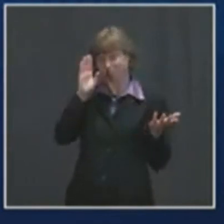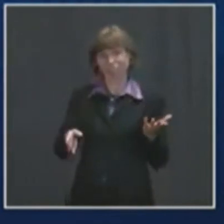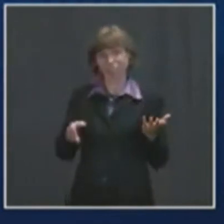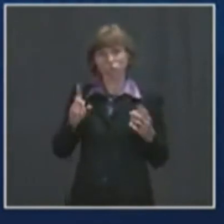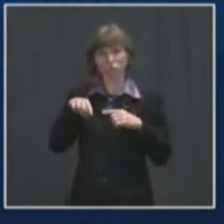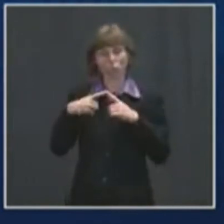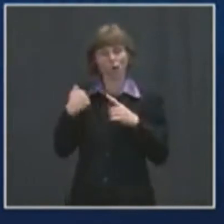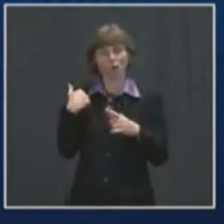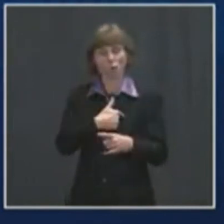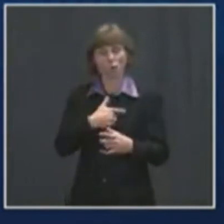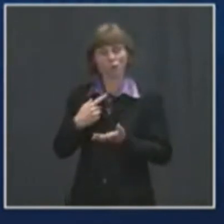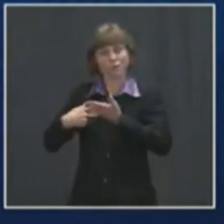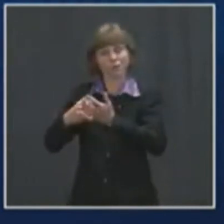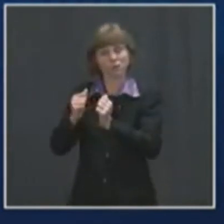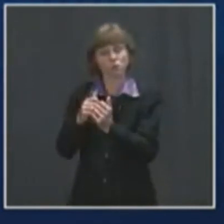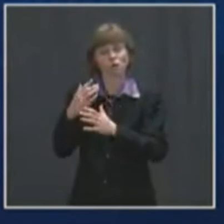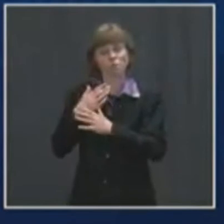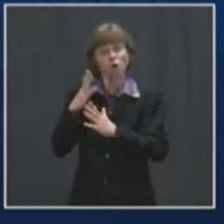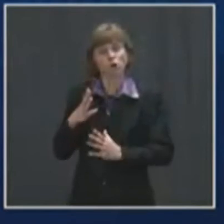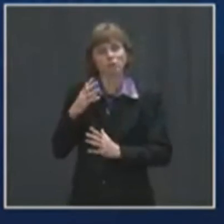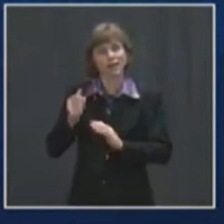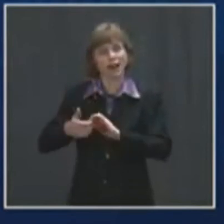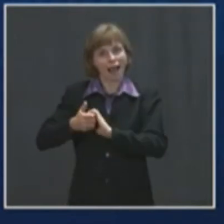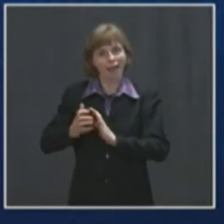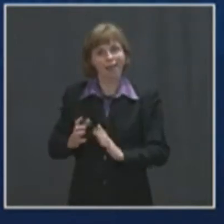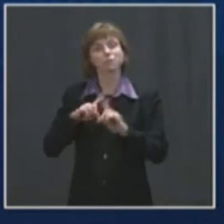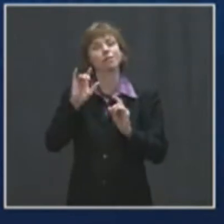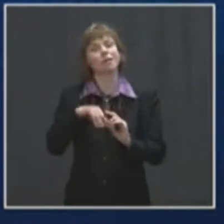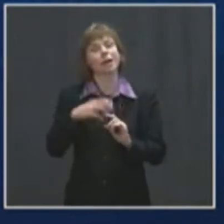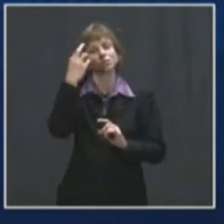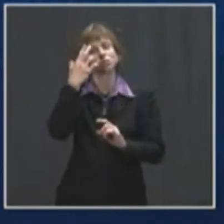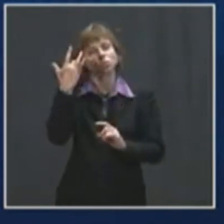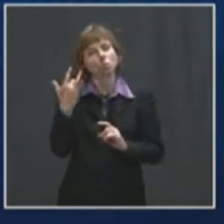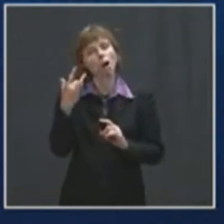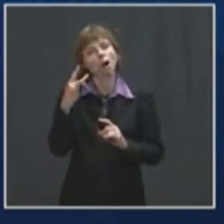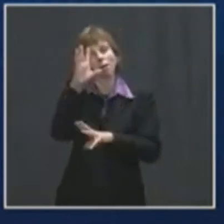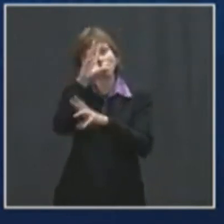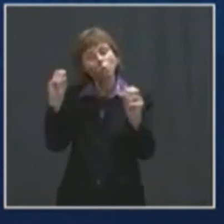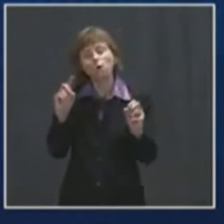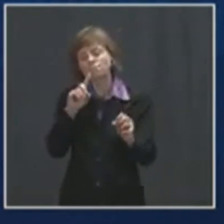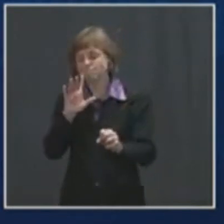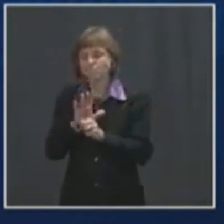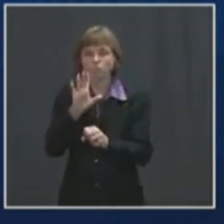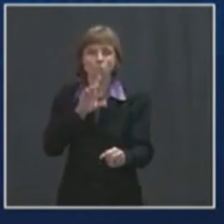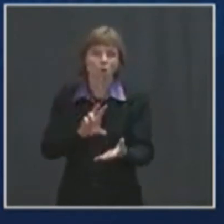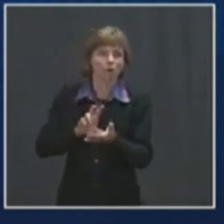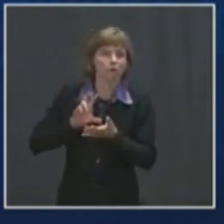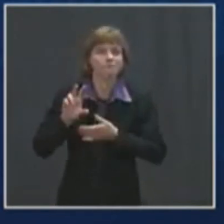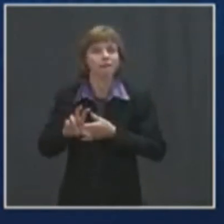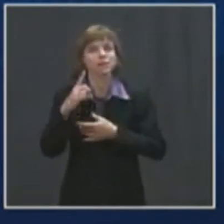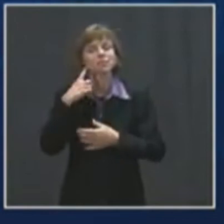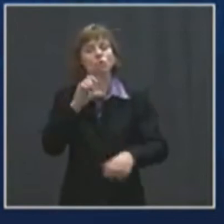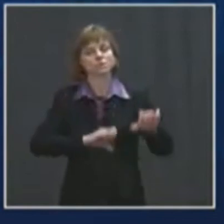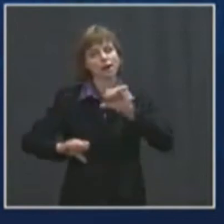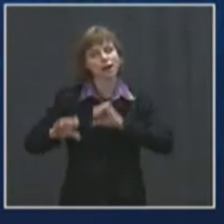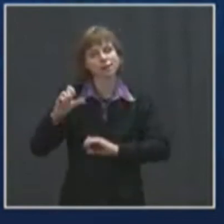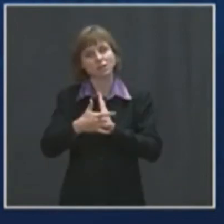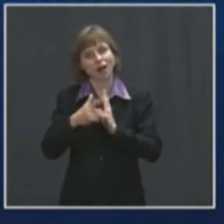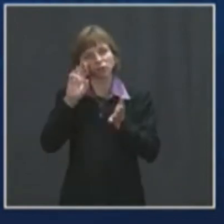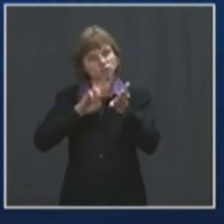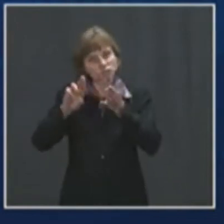and allies. But this is a major reason why the President is committed to making major investments in science and technology research and development, as well as supply